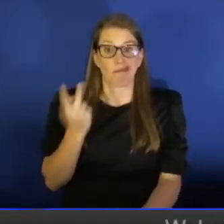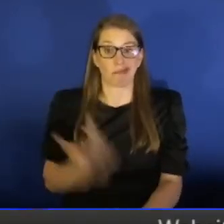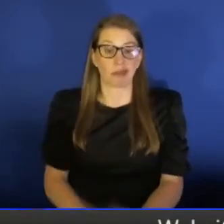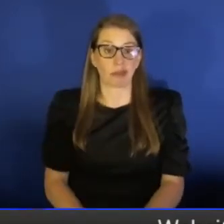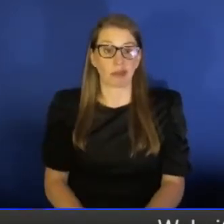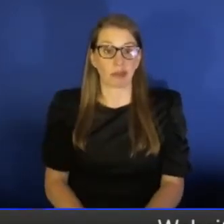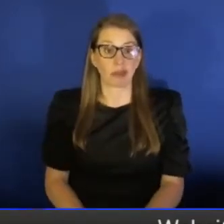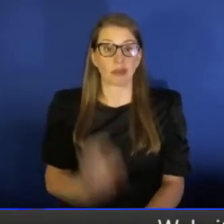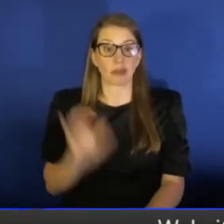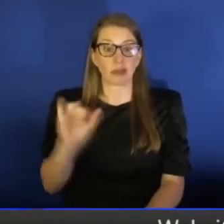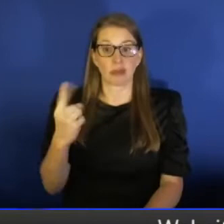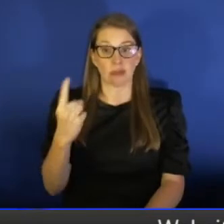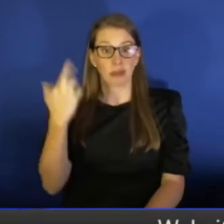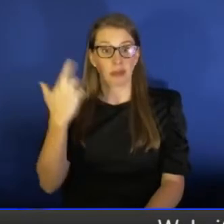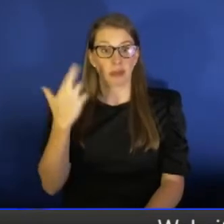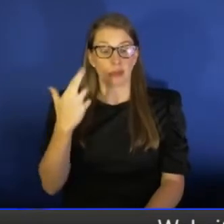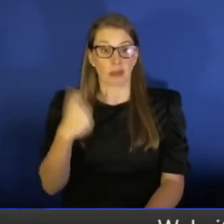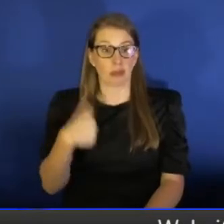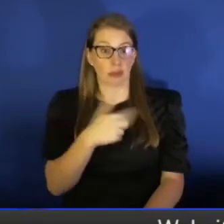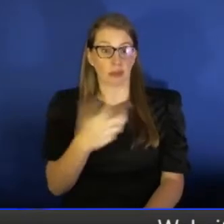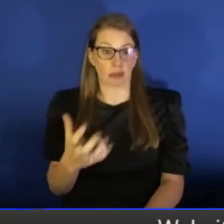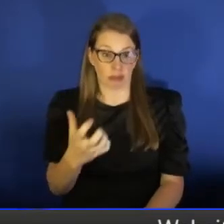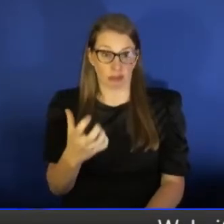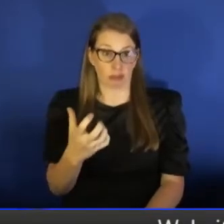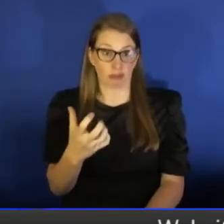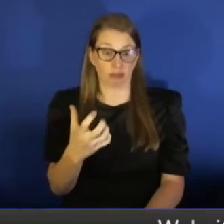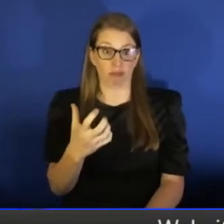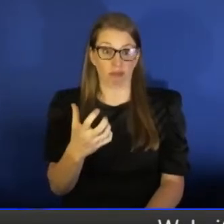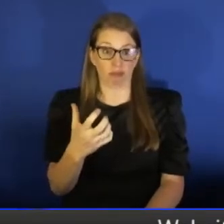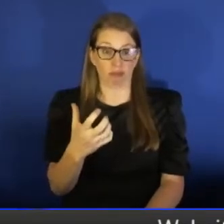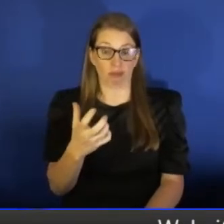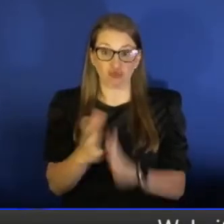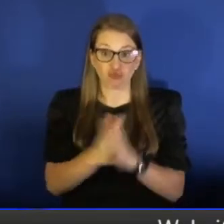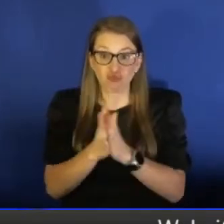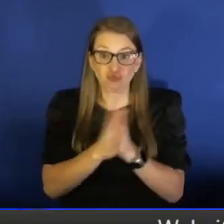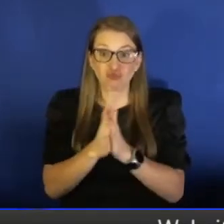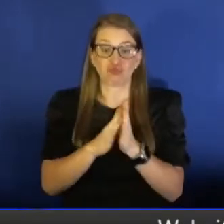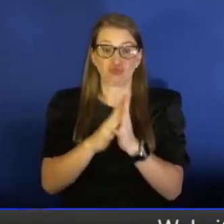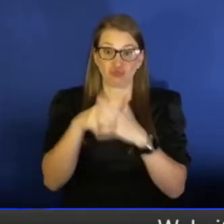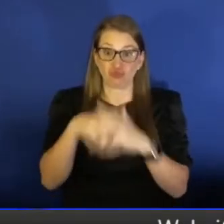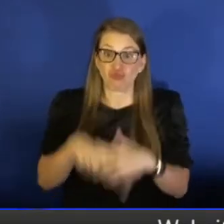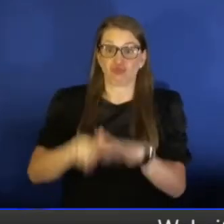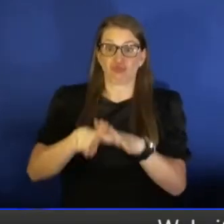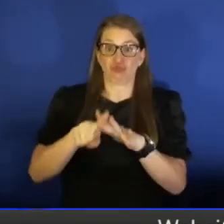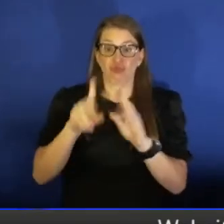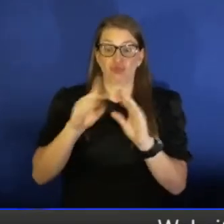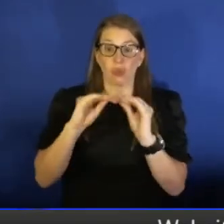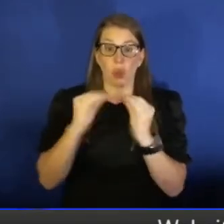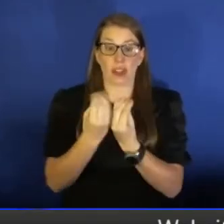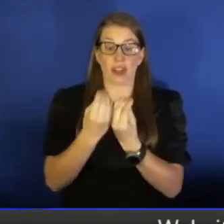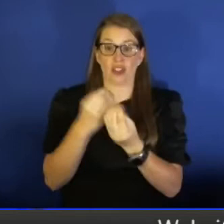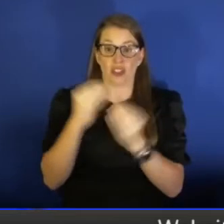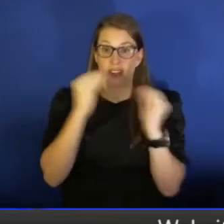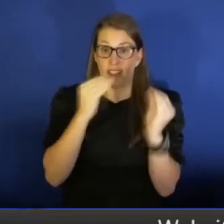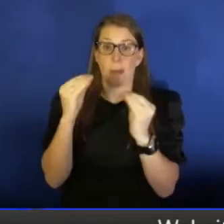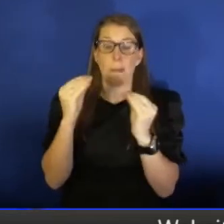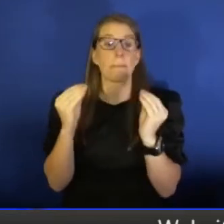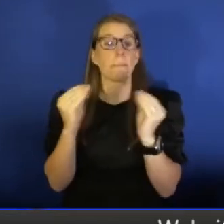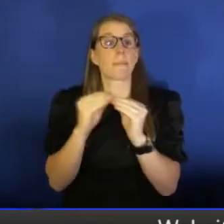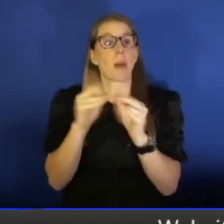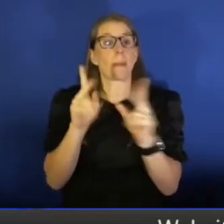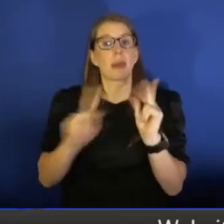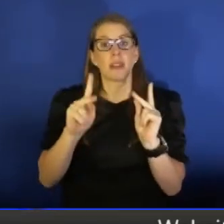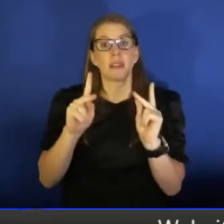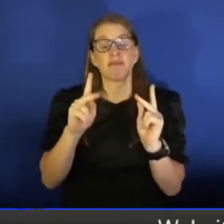reasons why we wanted to, really head up the organization to educate more people. It was a devastating day. I remember it